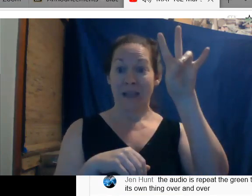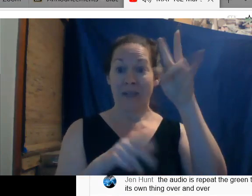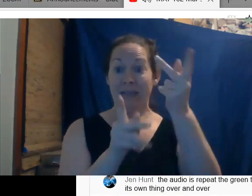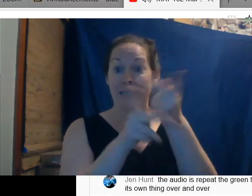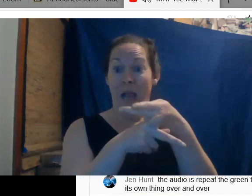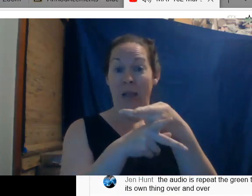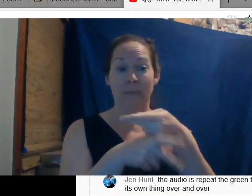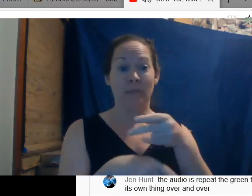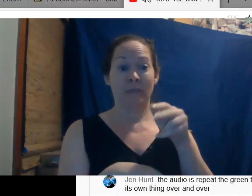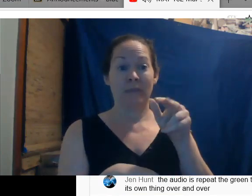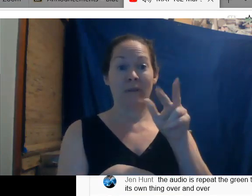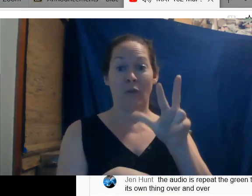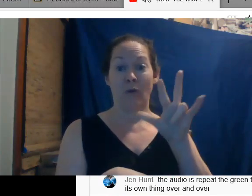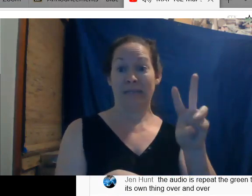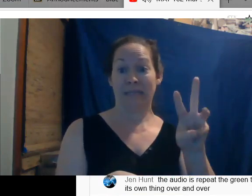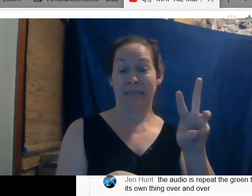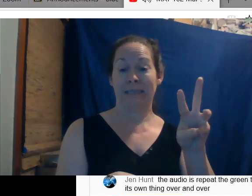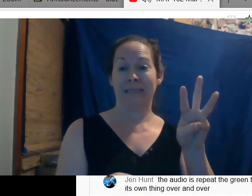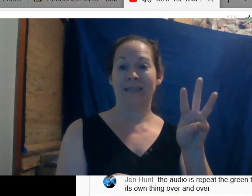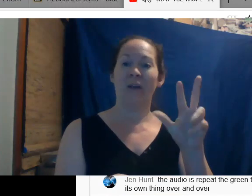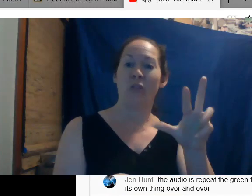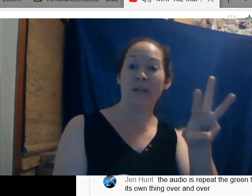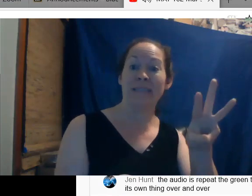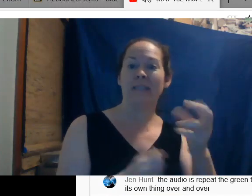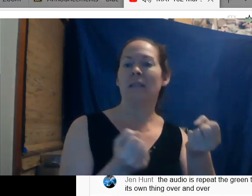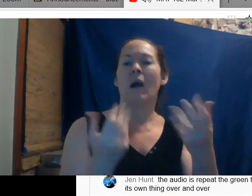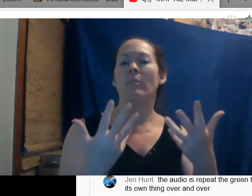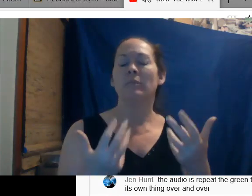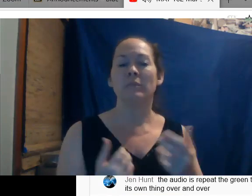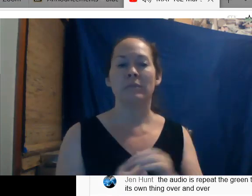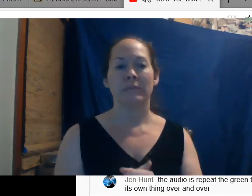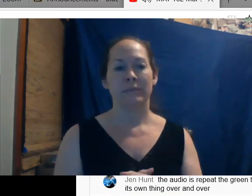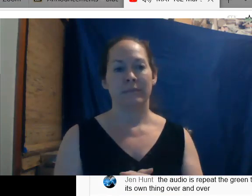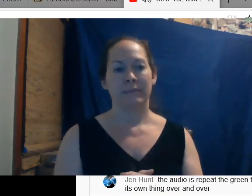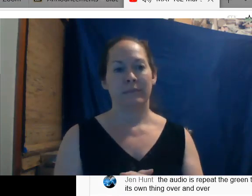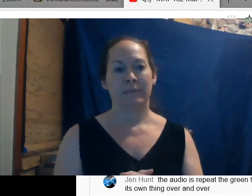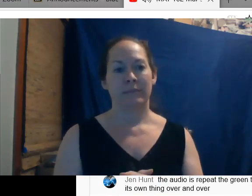So proceed our way over until we find the first place that this divides into.